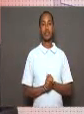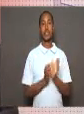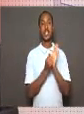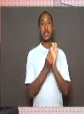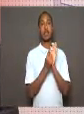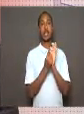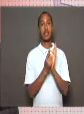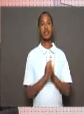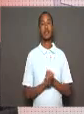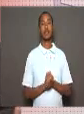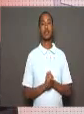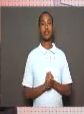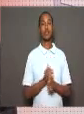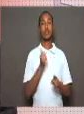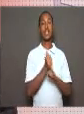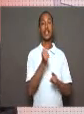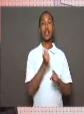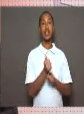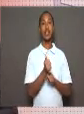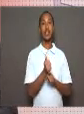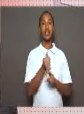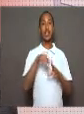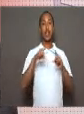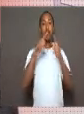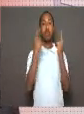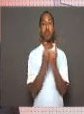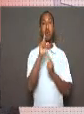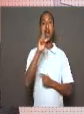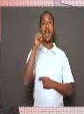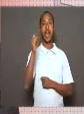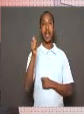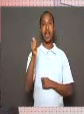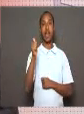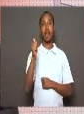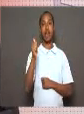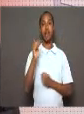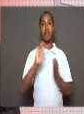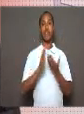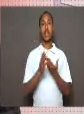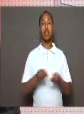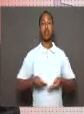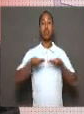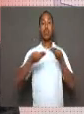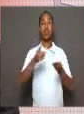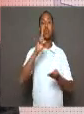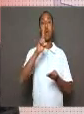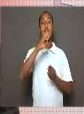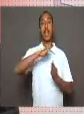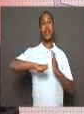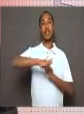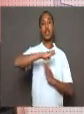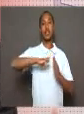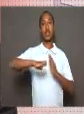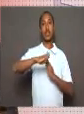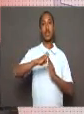For example, metals in group 1A often lose 1